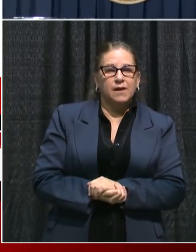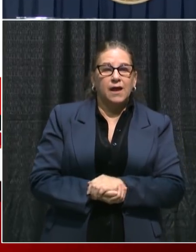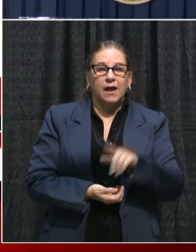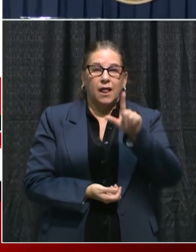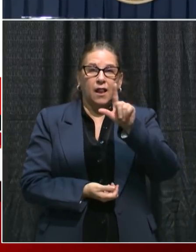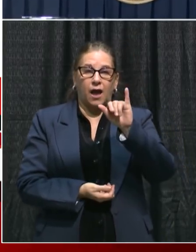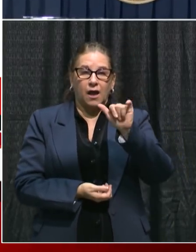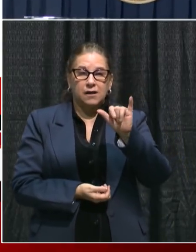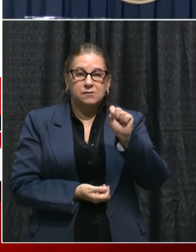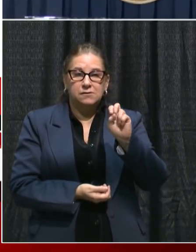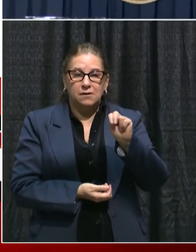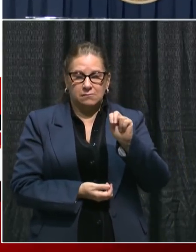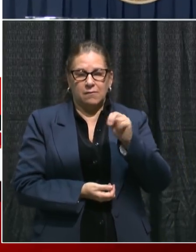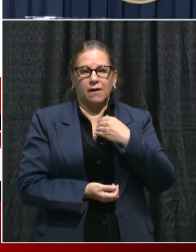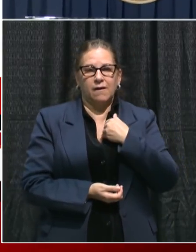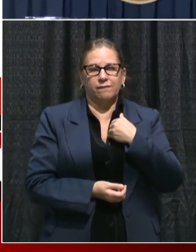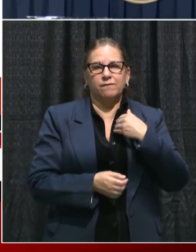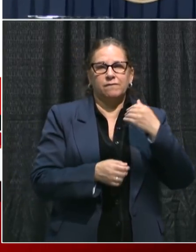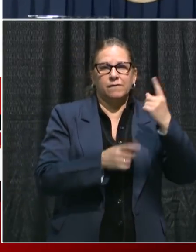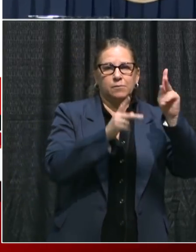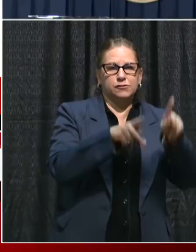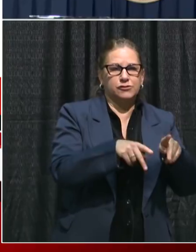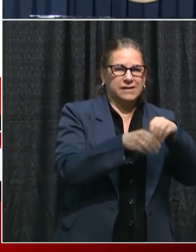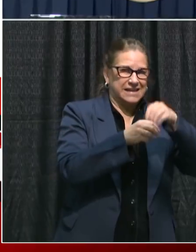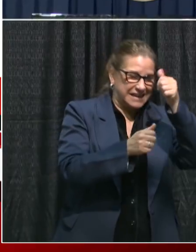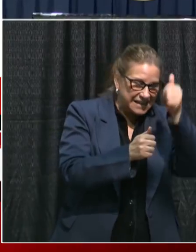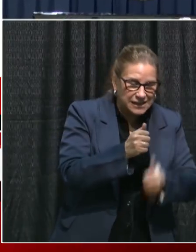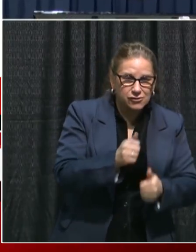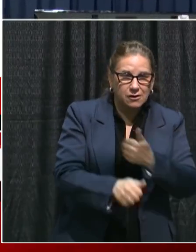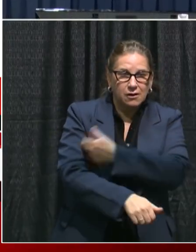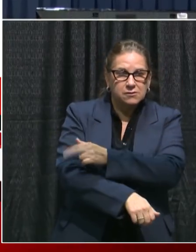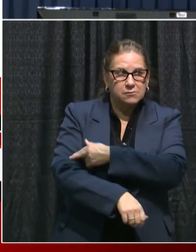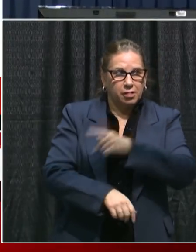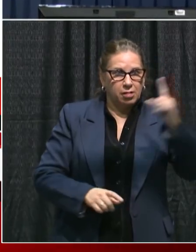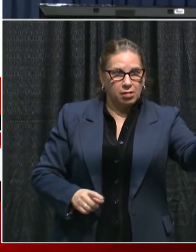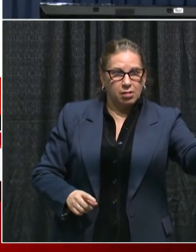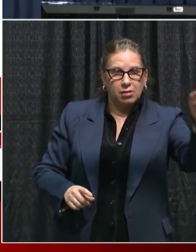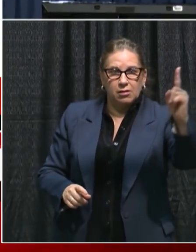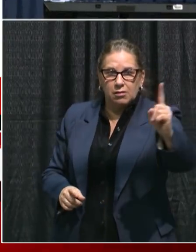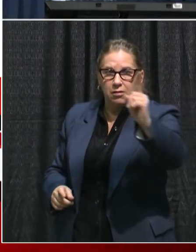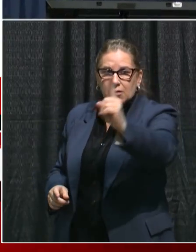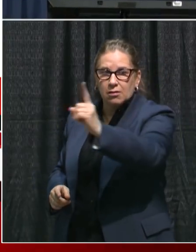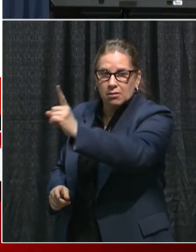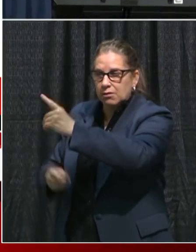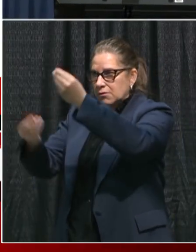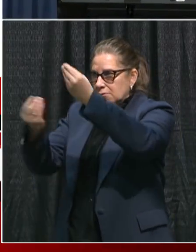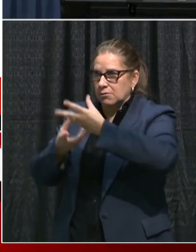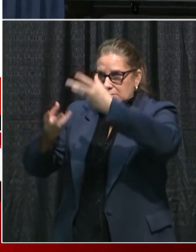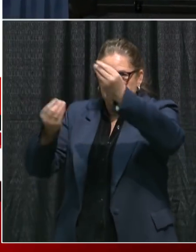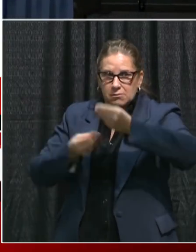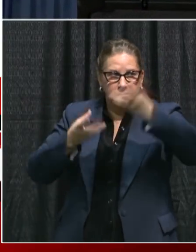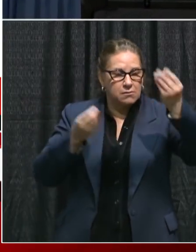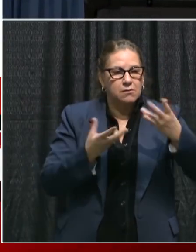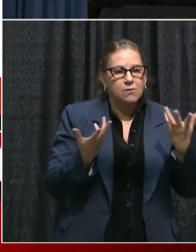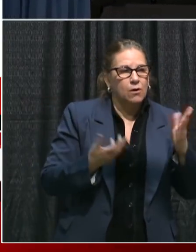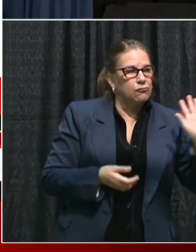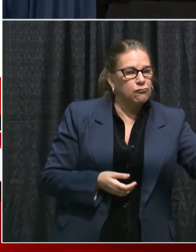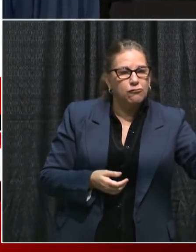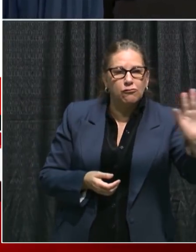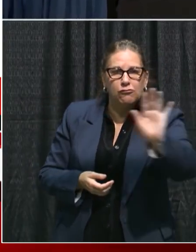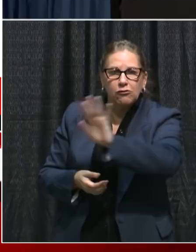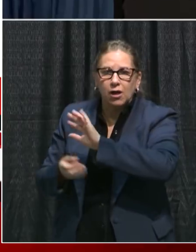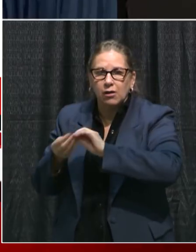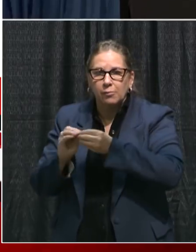helping from everything from helping us know where they are on where they have been over the past weeks on their